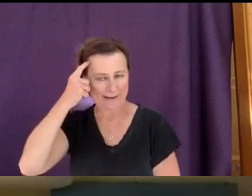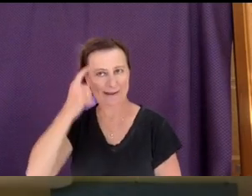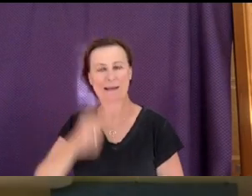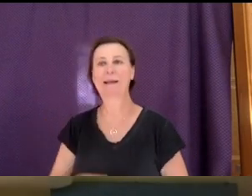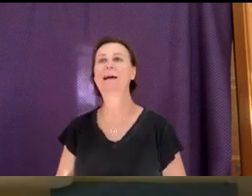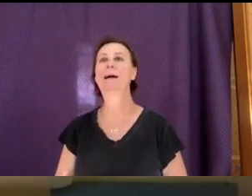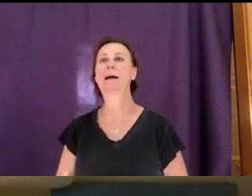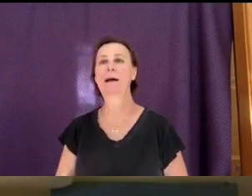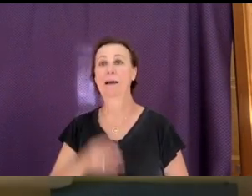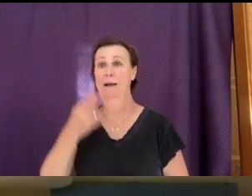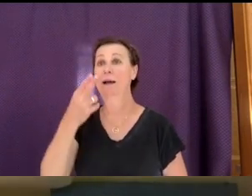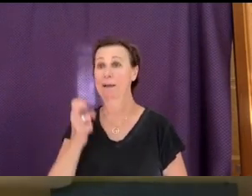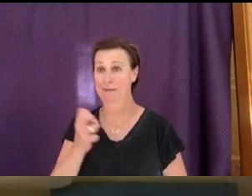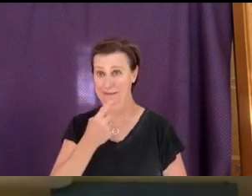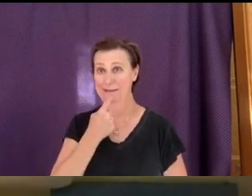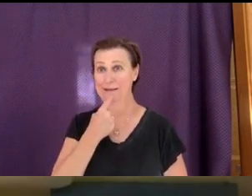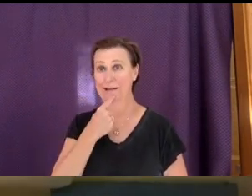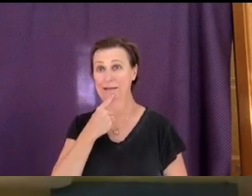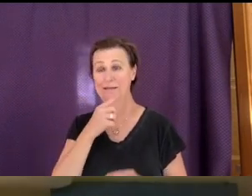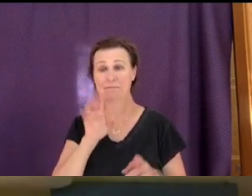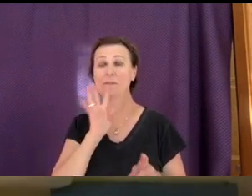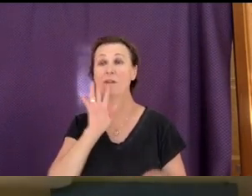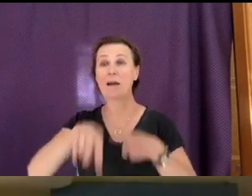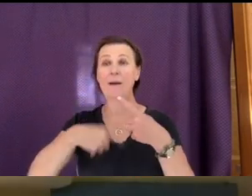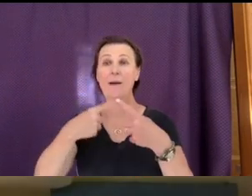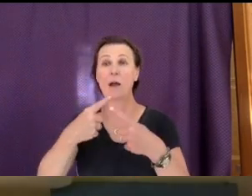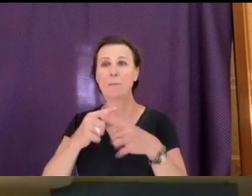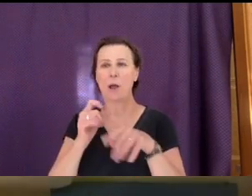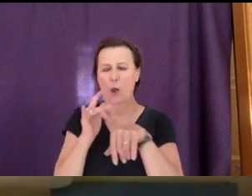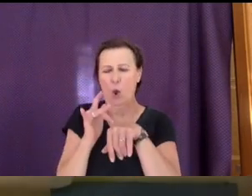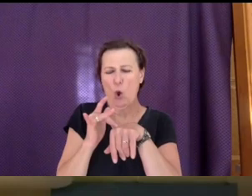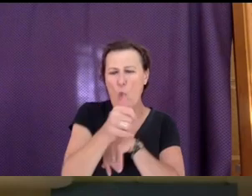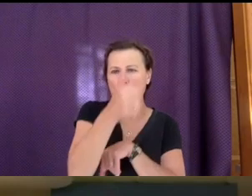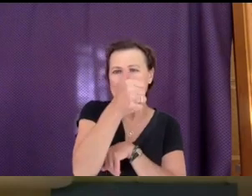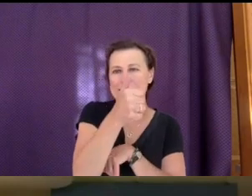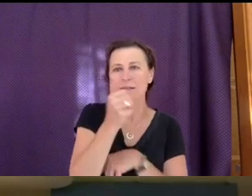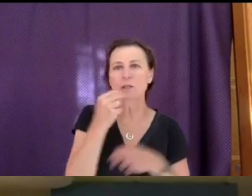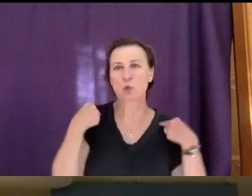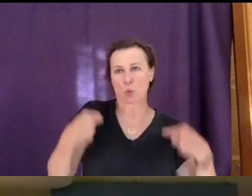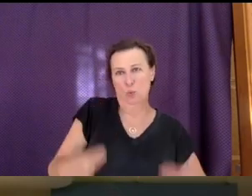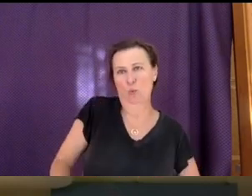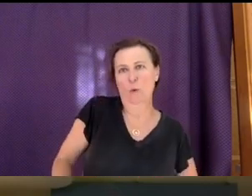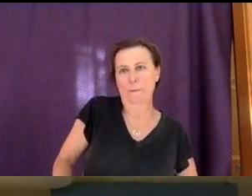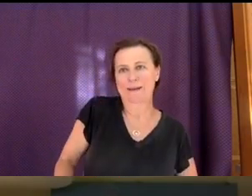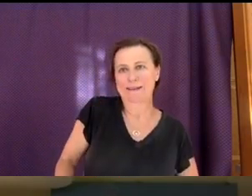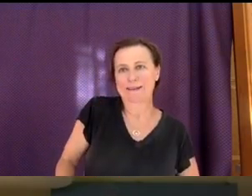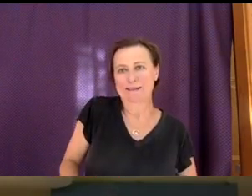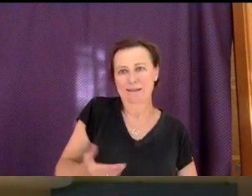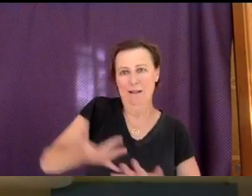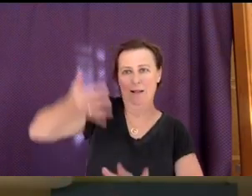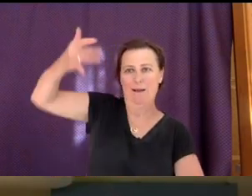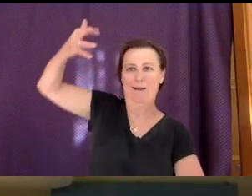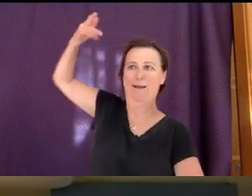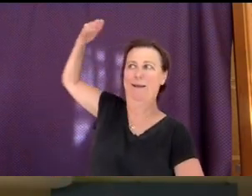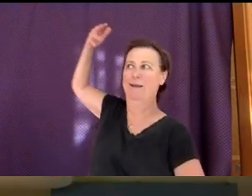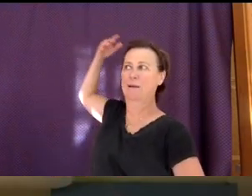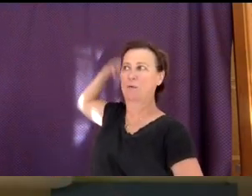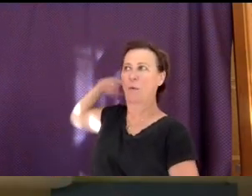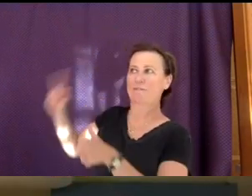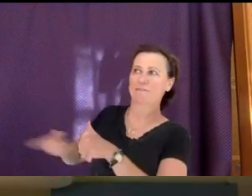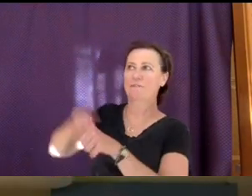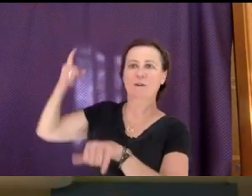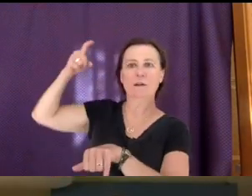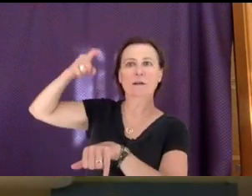And he says, then referring to the earliest humans, for the first time, a living